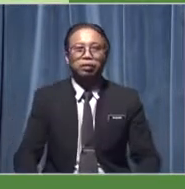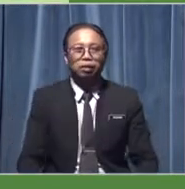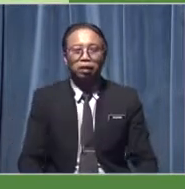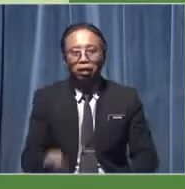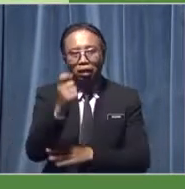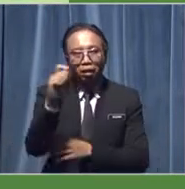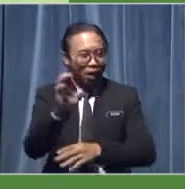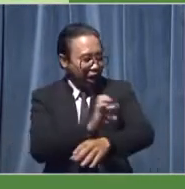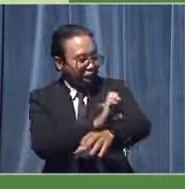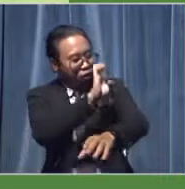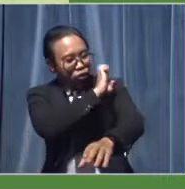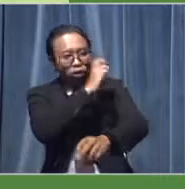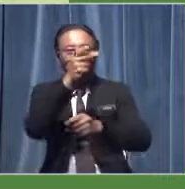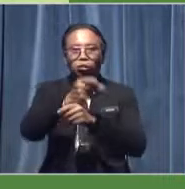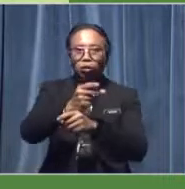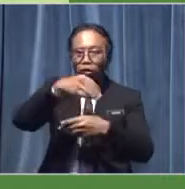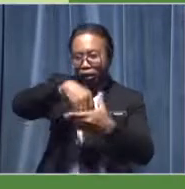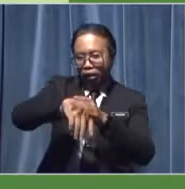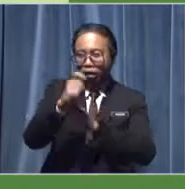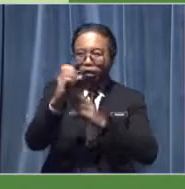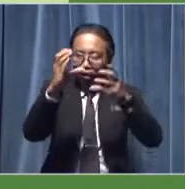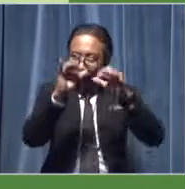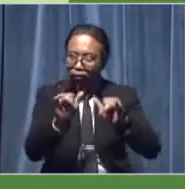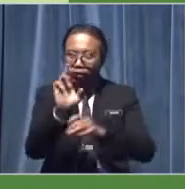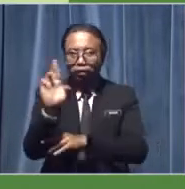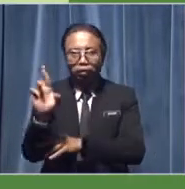stored in the capacitor.